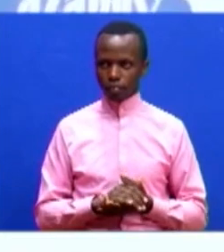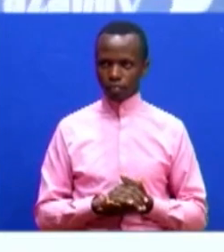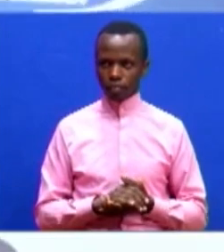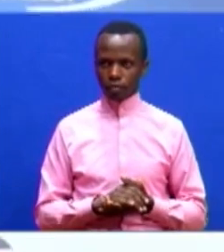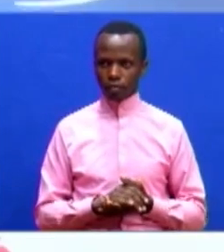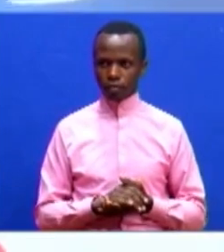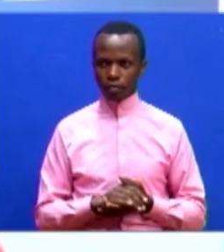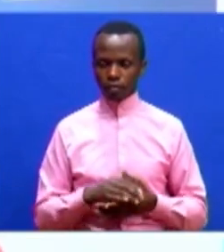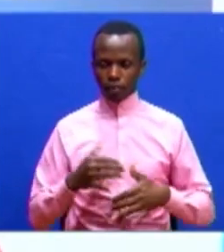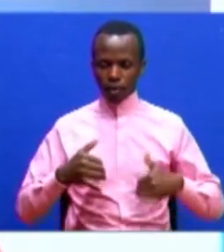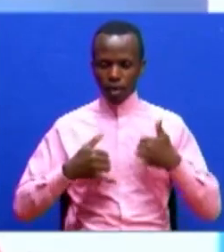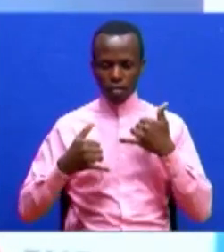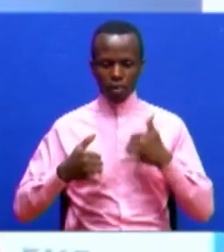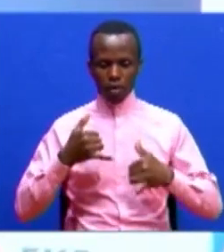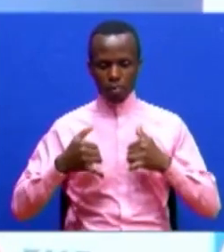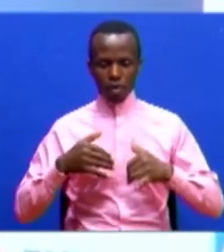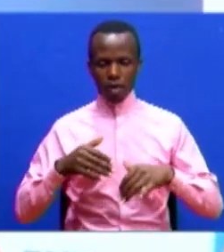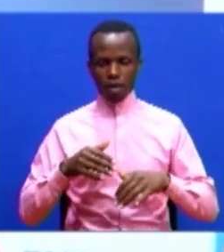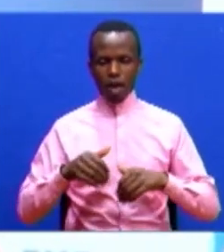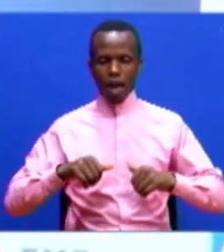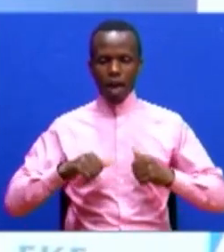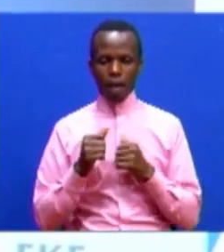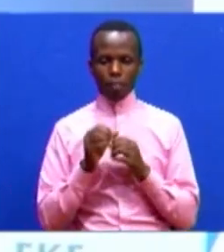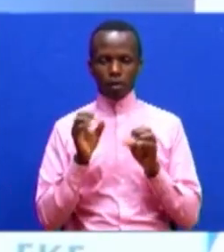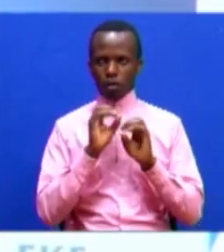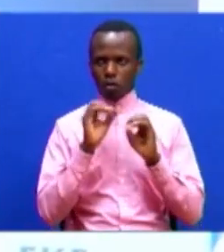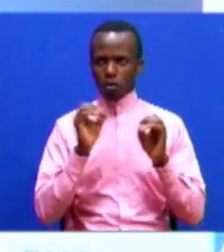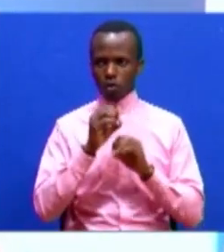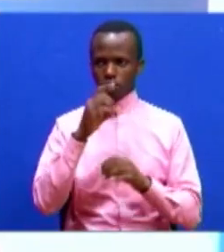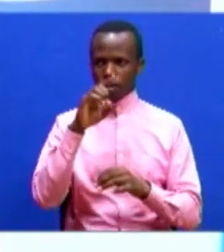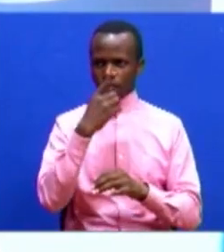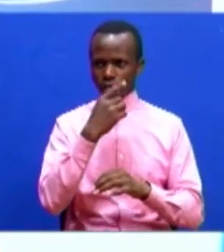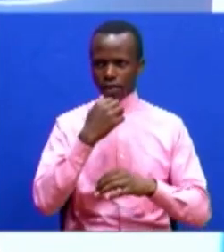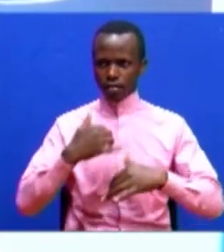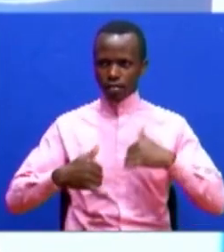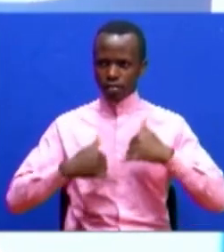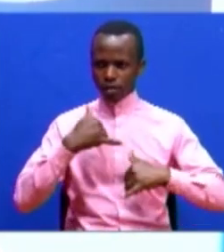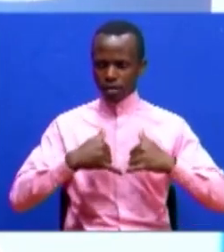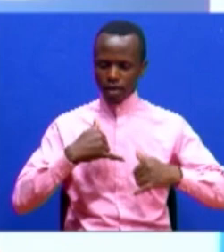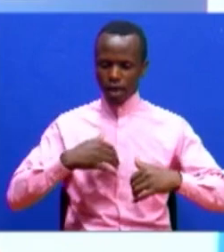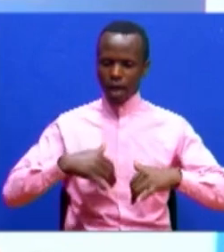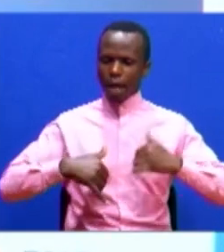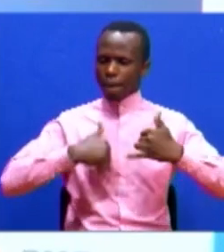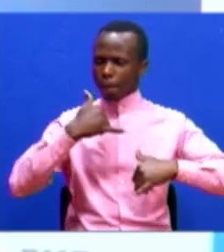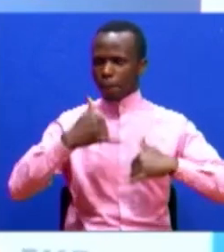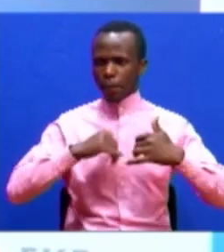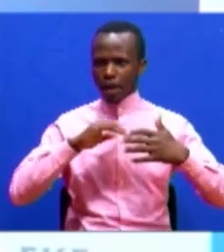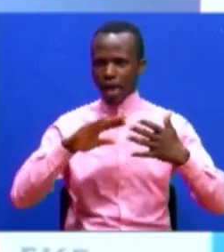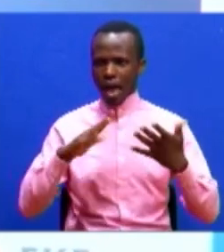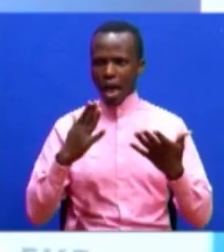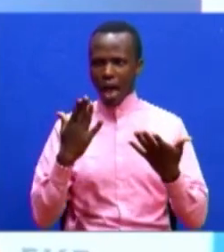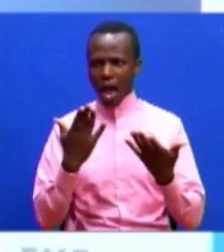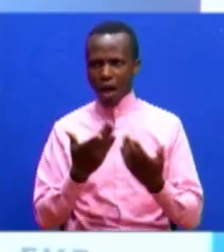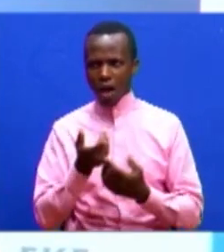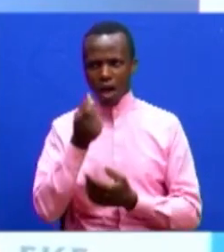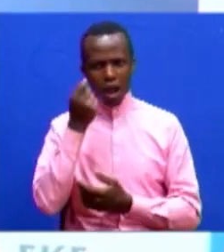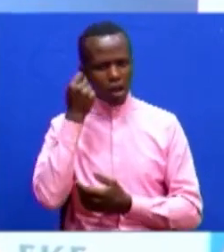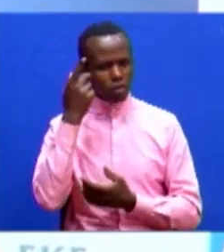Mchezo leo sijafurahi kabisa. Ndio mchezo wa kwanza tumecheza ni